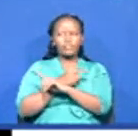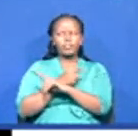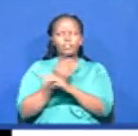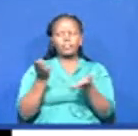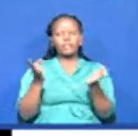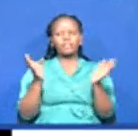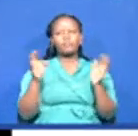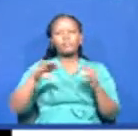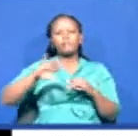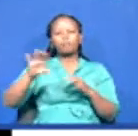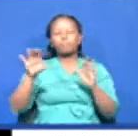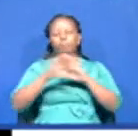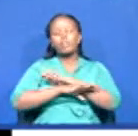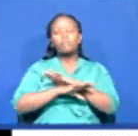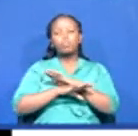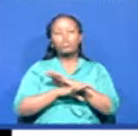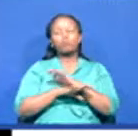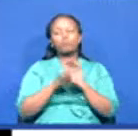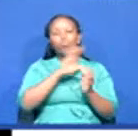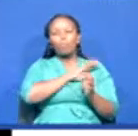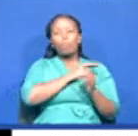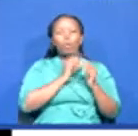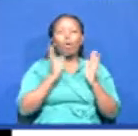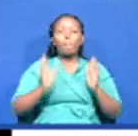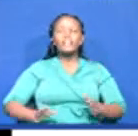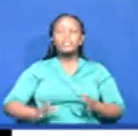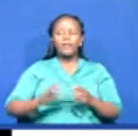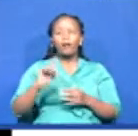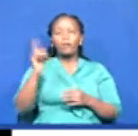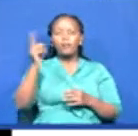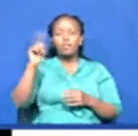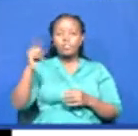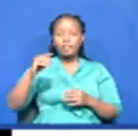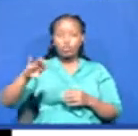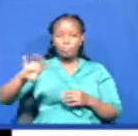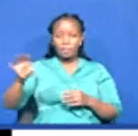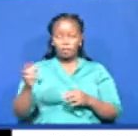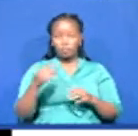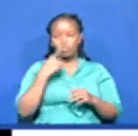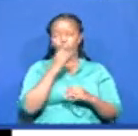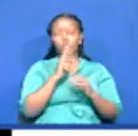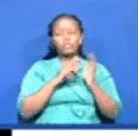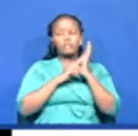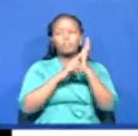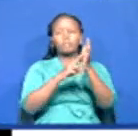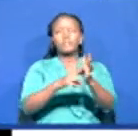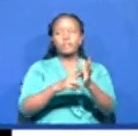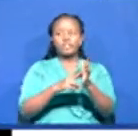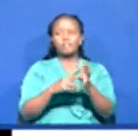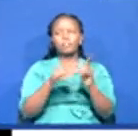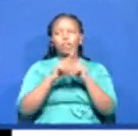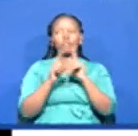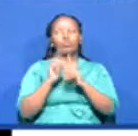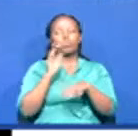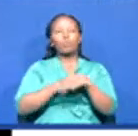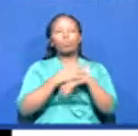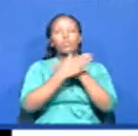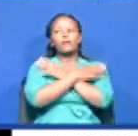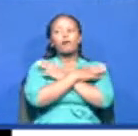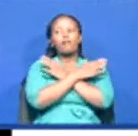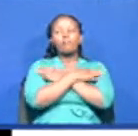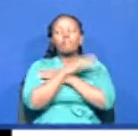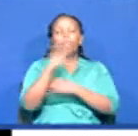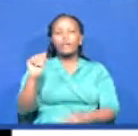of Nairobi County, Eric Serali, representing Timea, and a good friend, Ahmed Farah, give him our